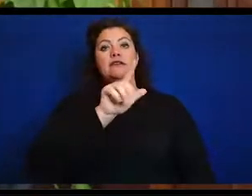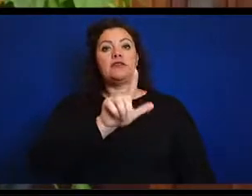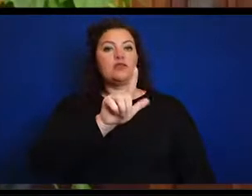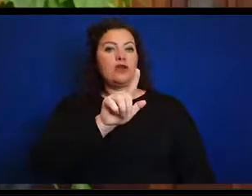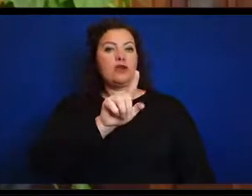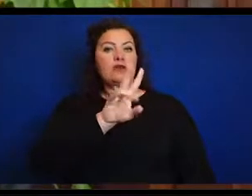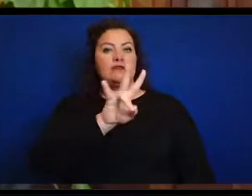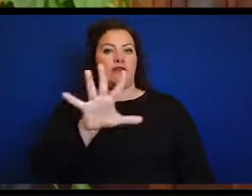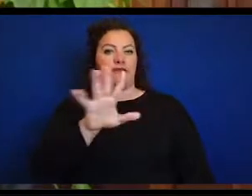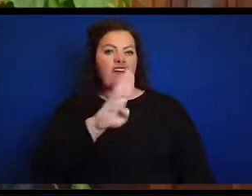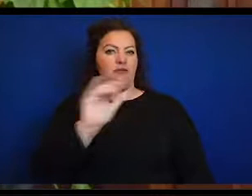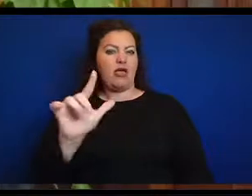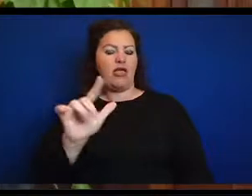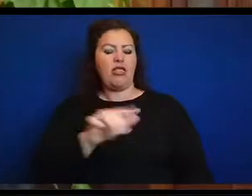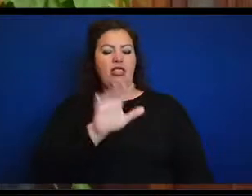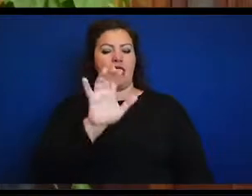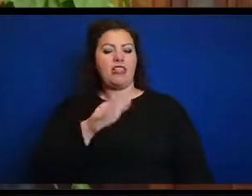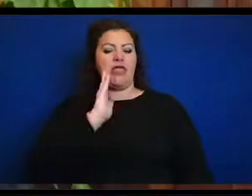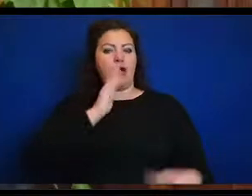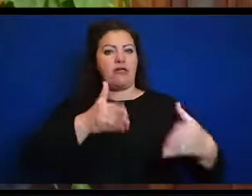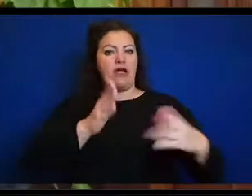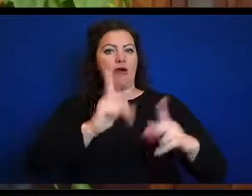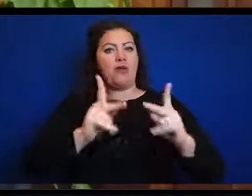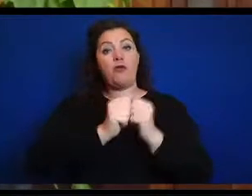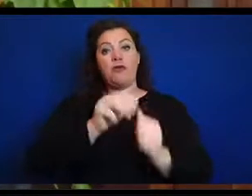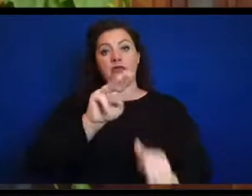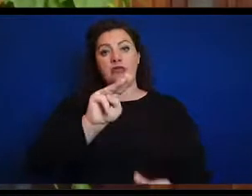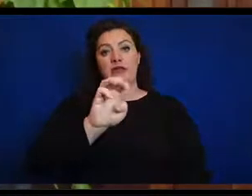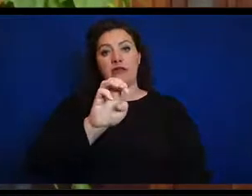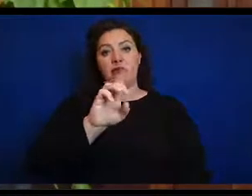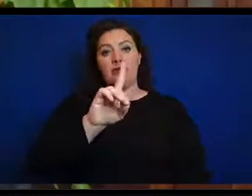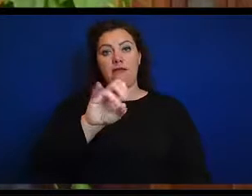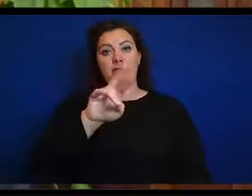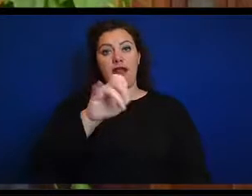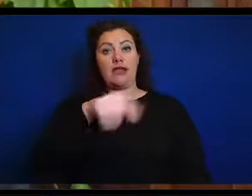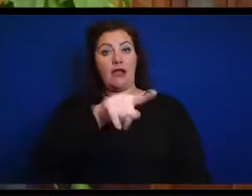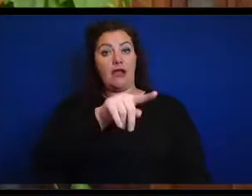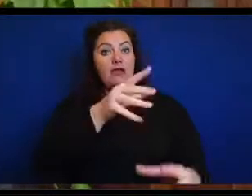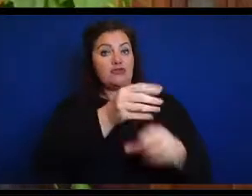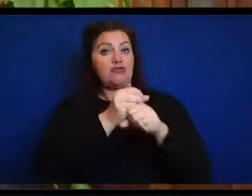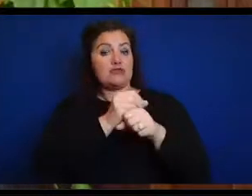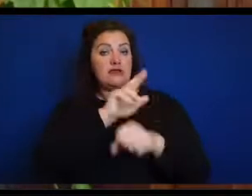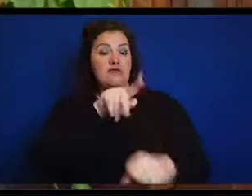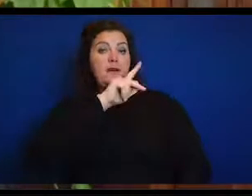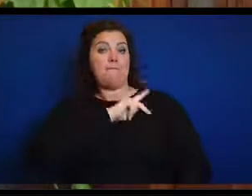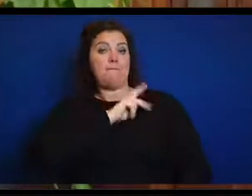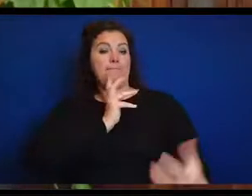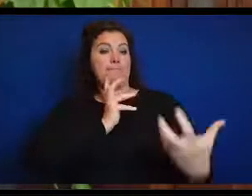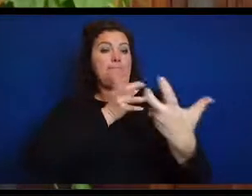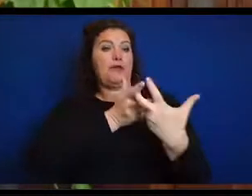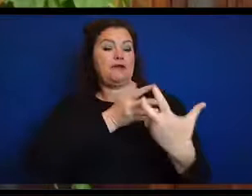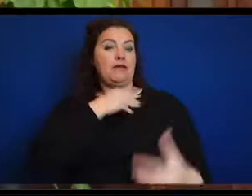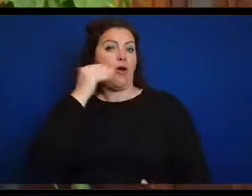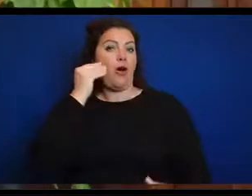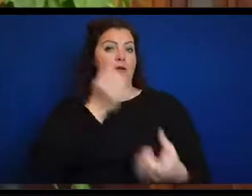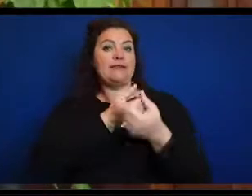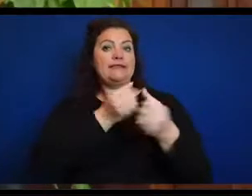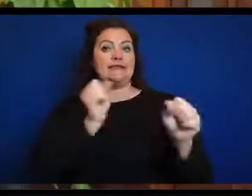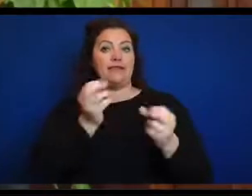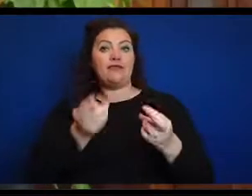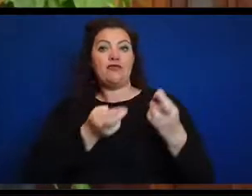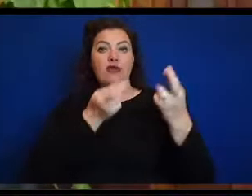2175, which would enable people with Medicare to receive personalized home and safety